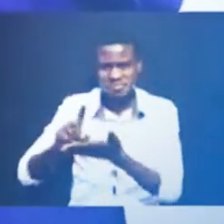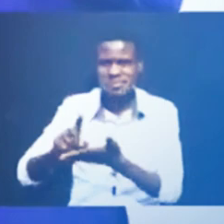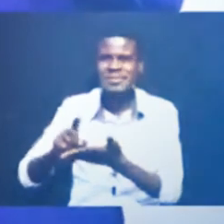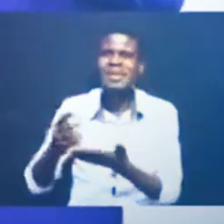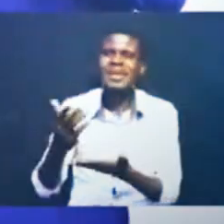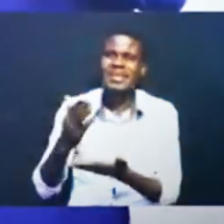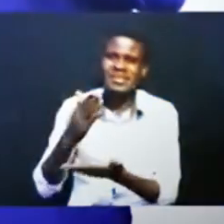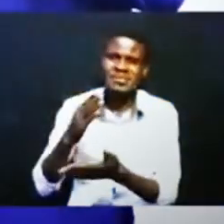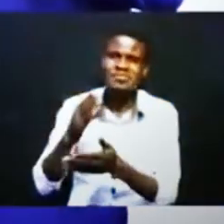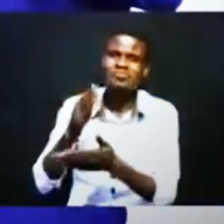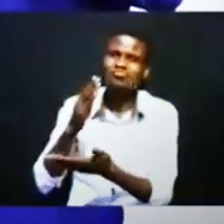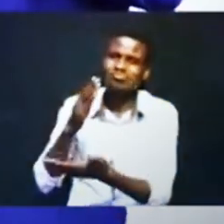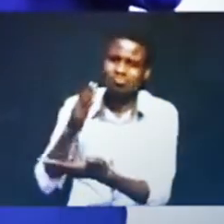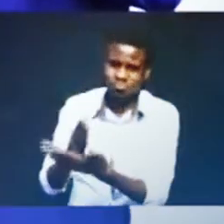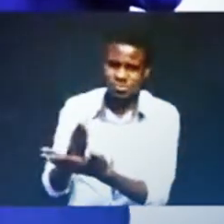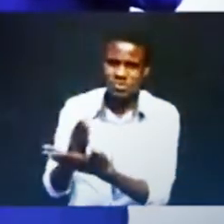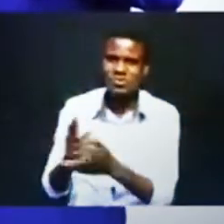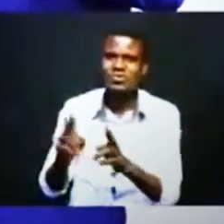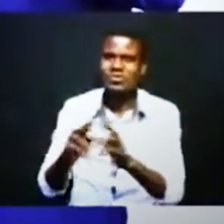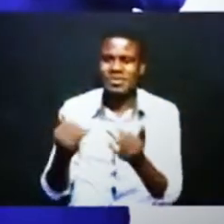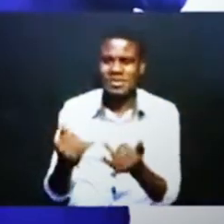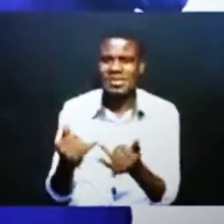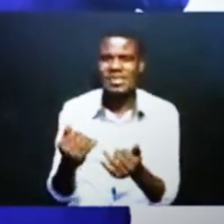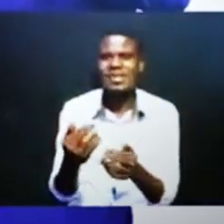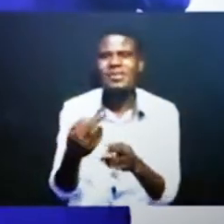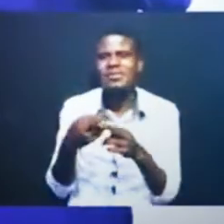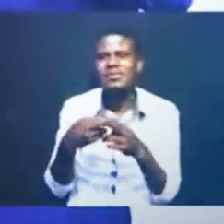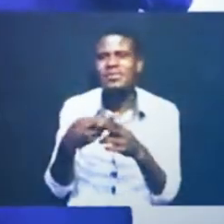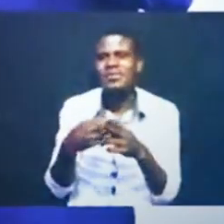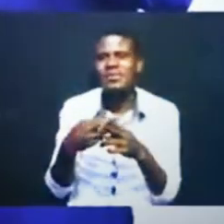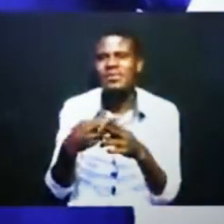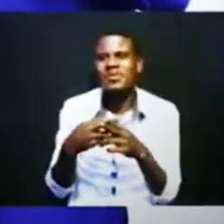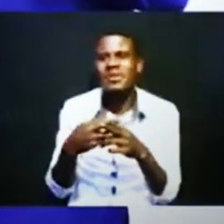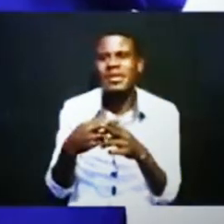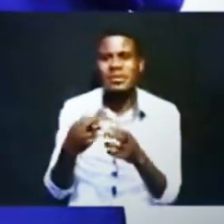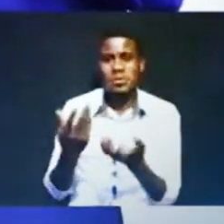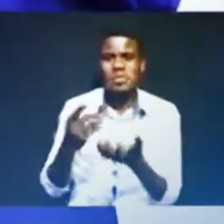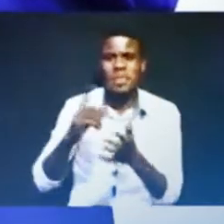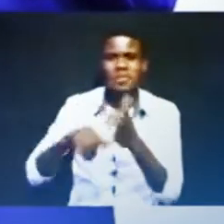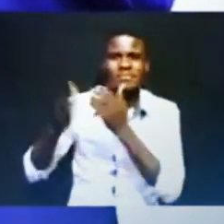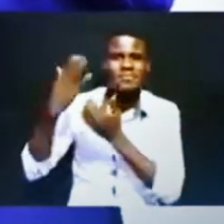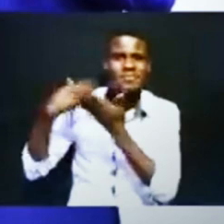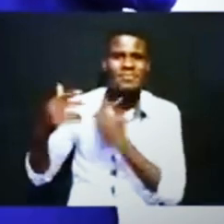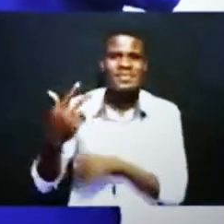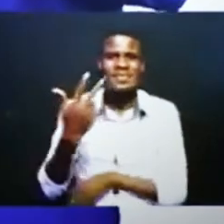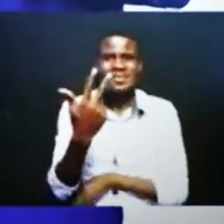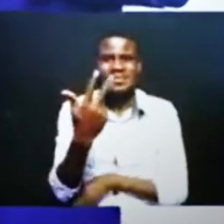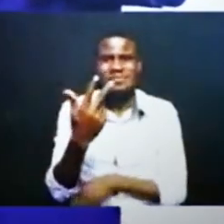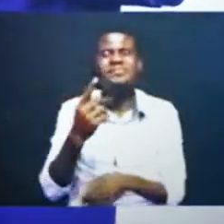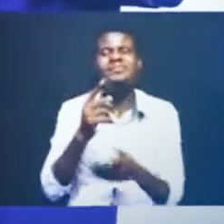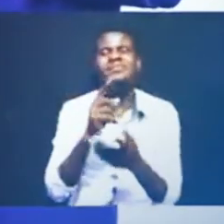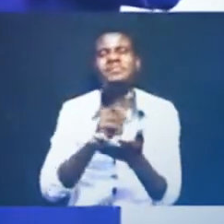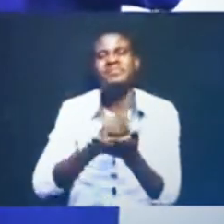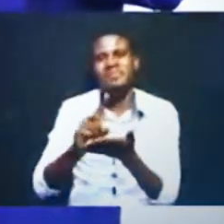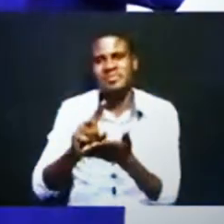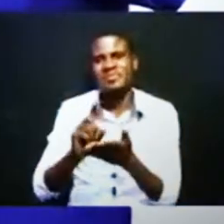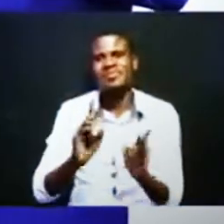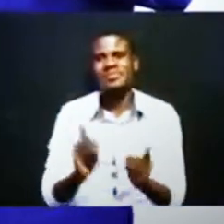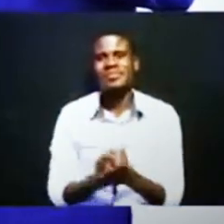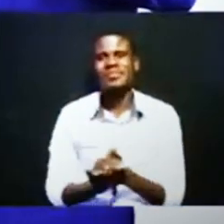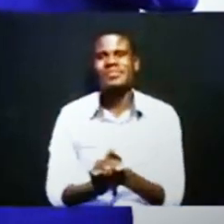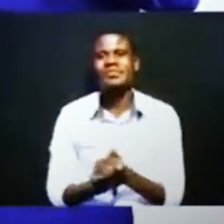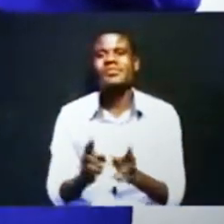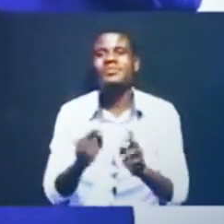recap what we taught 3 weeks ago, emphasize on where I should emphasize, so we'll be able